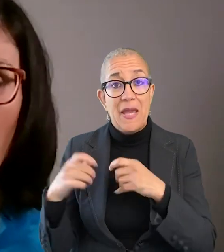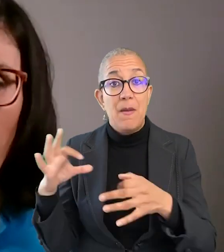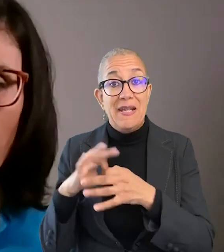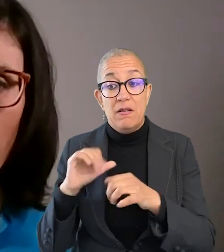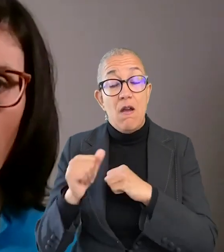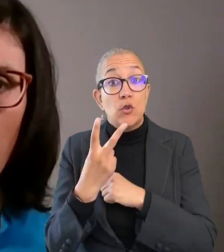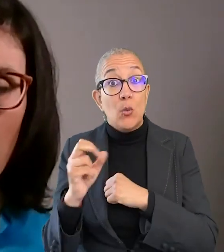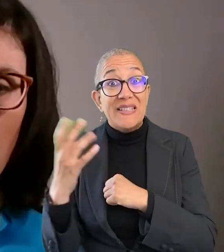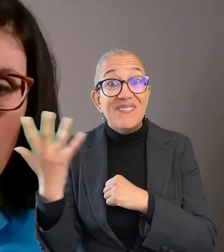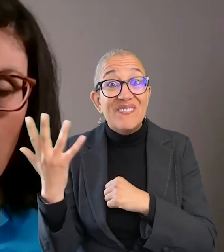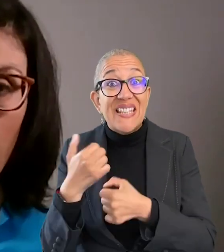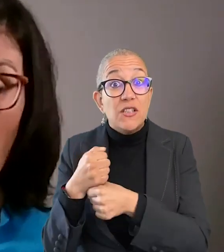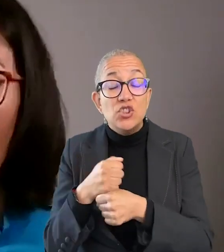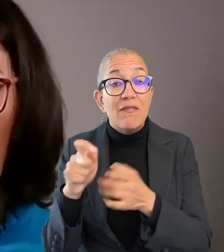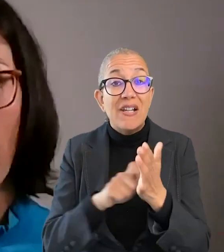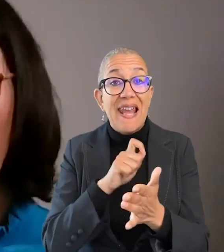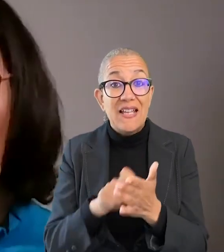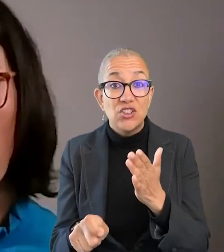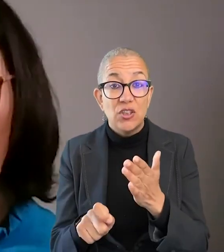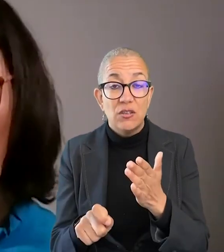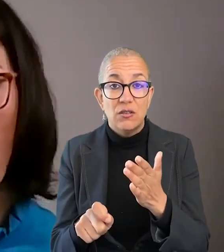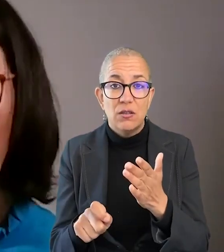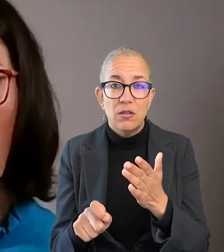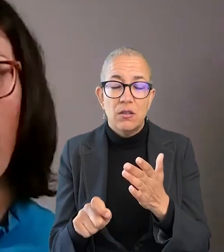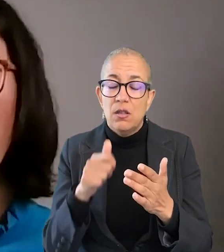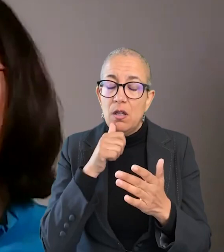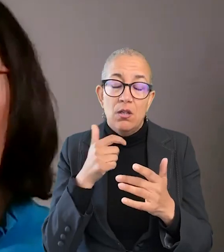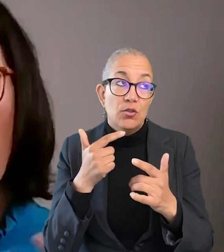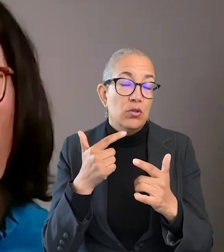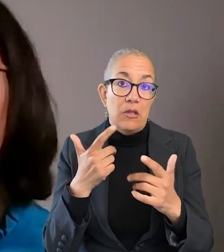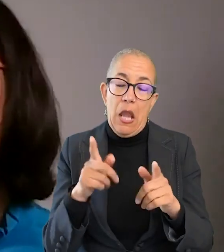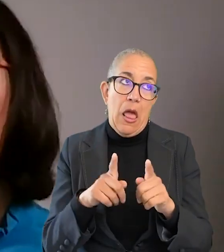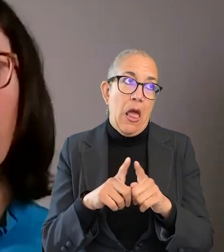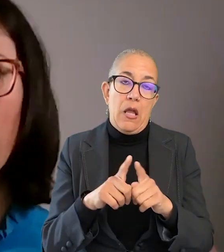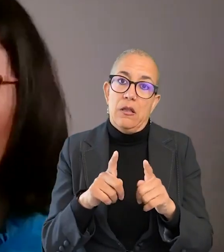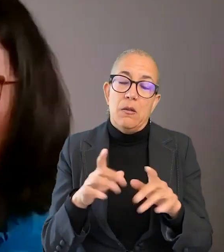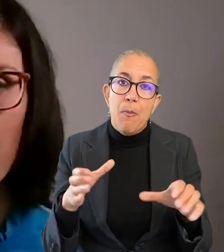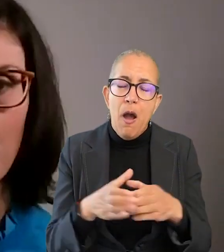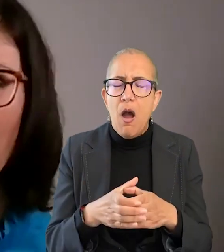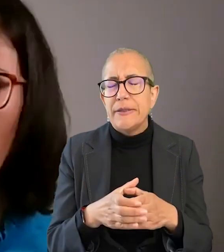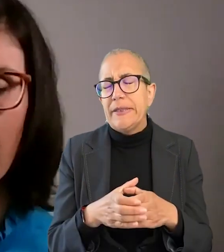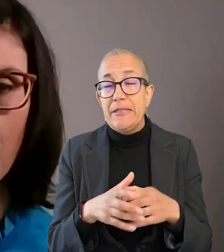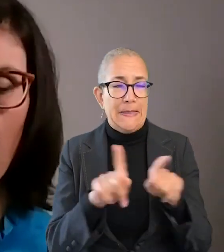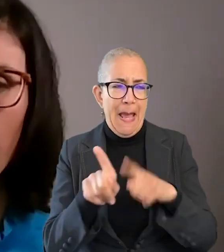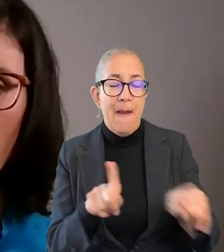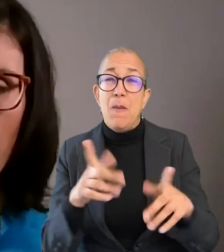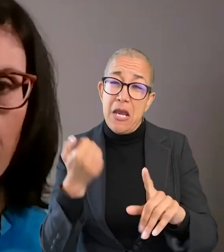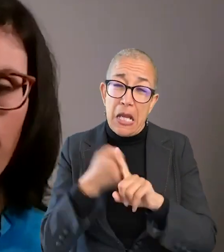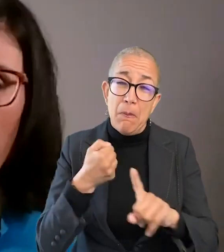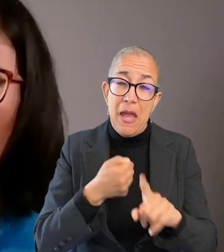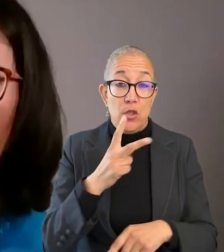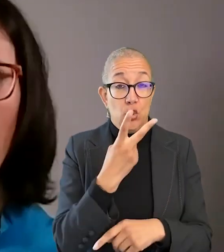2015 general election, where, like so much of the party, I had campaigned my guts out between 2012